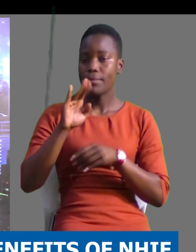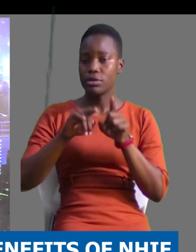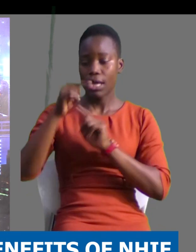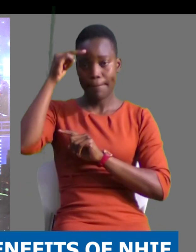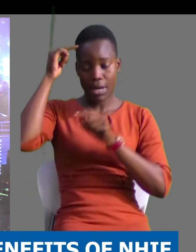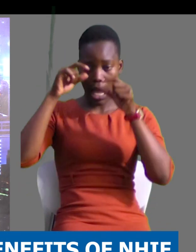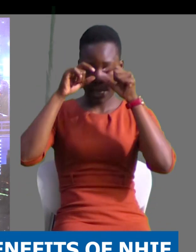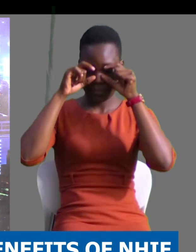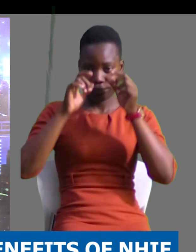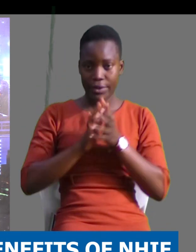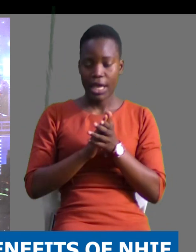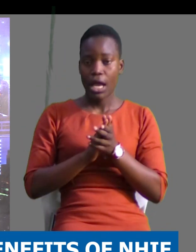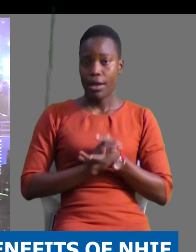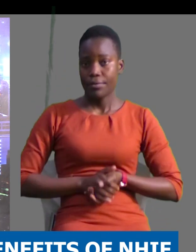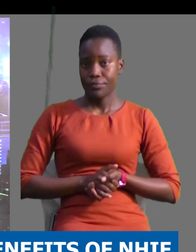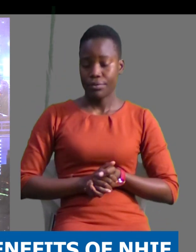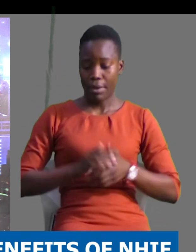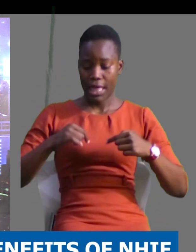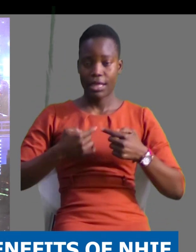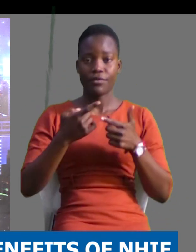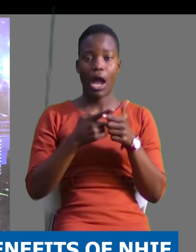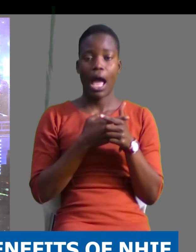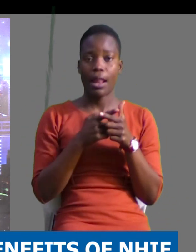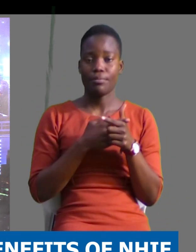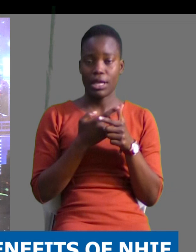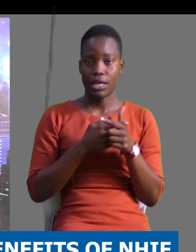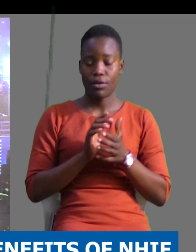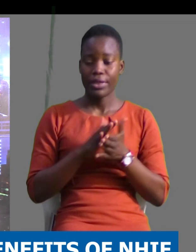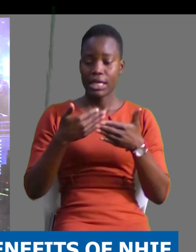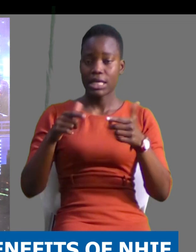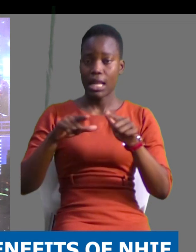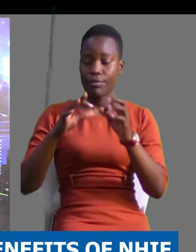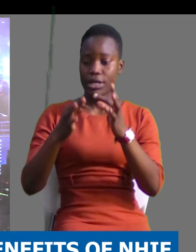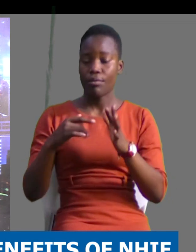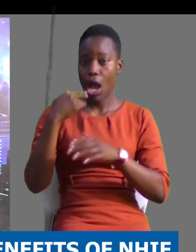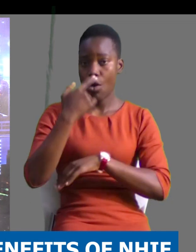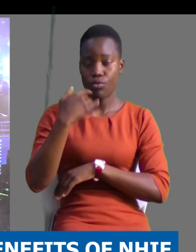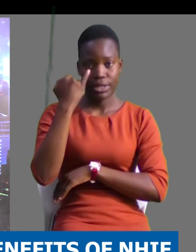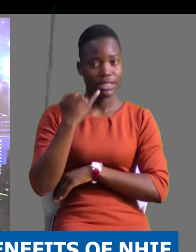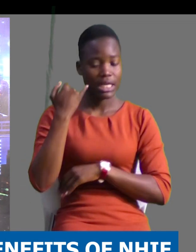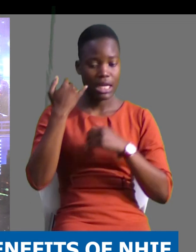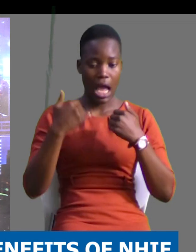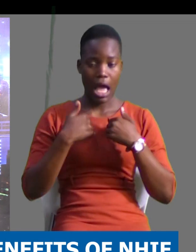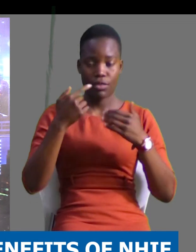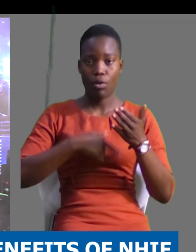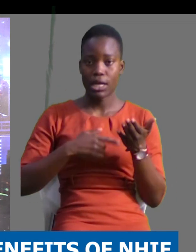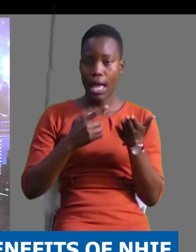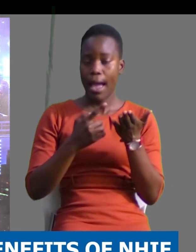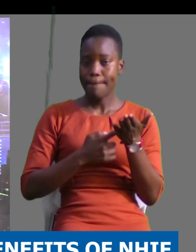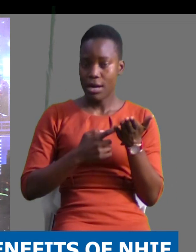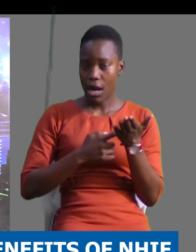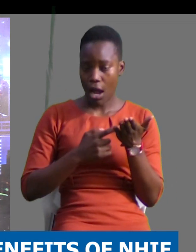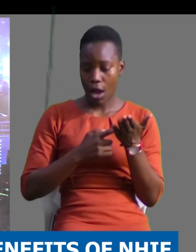wearing black and blue fluoro eyeglasses. Short hair. I am pale white in color. Sign language interpreter Jedida Wafula is